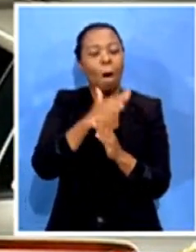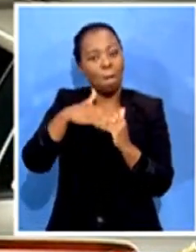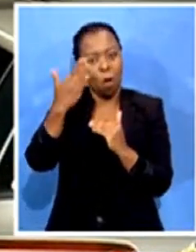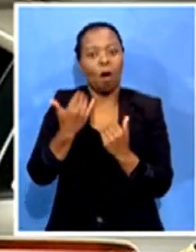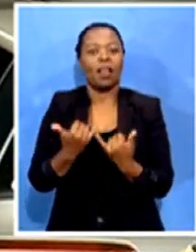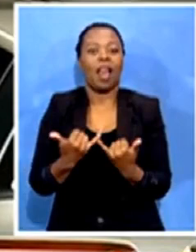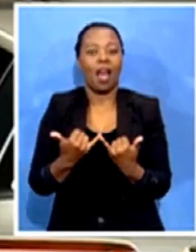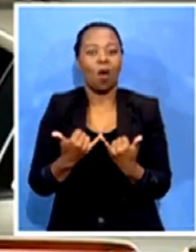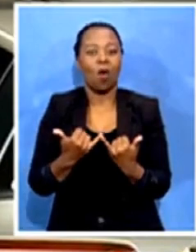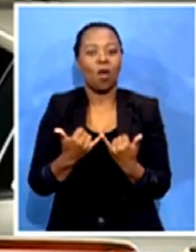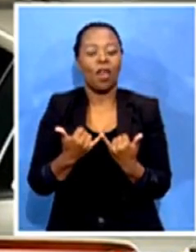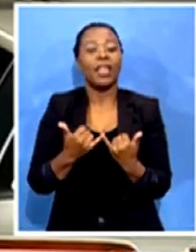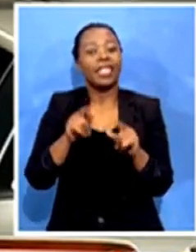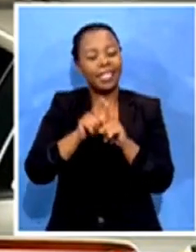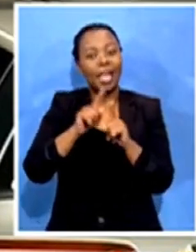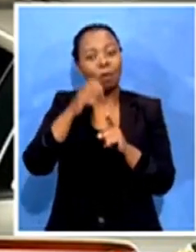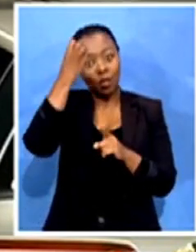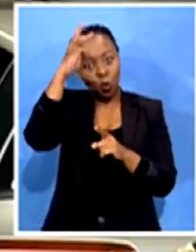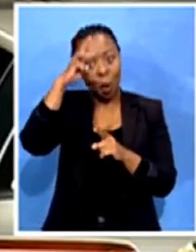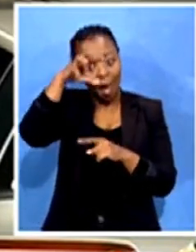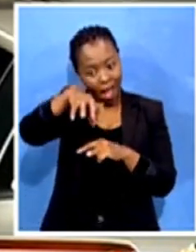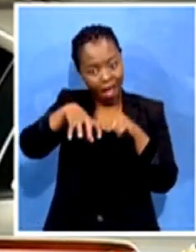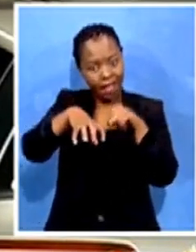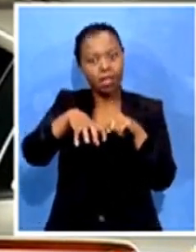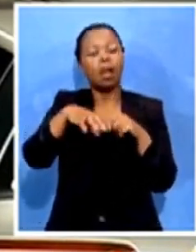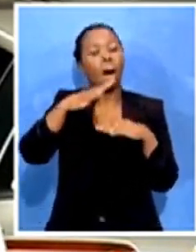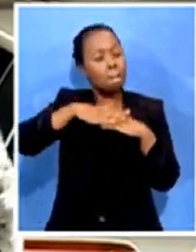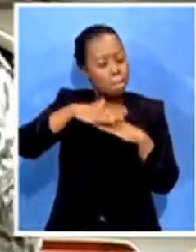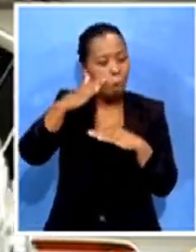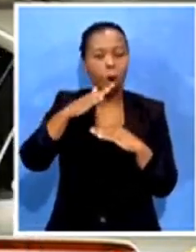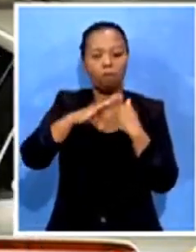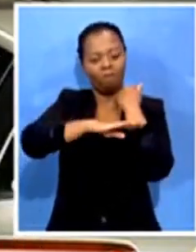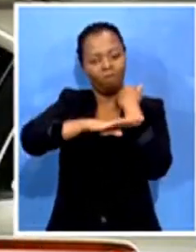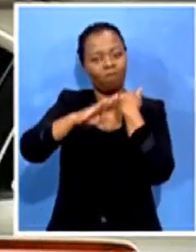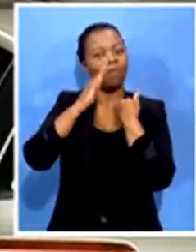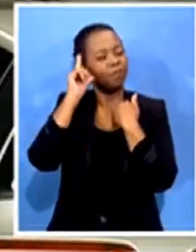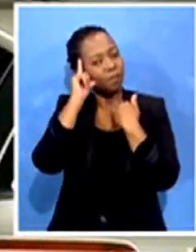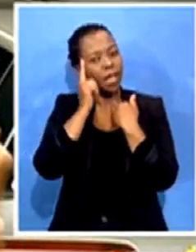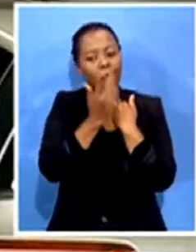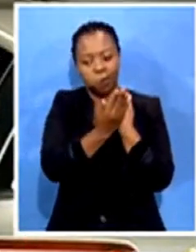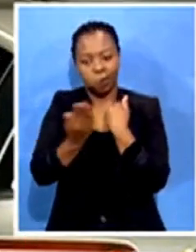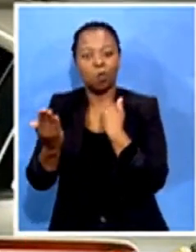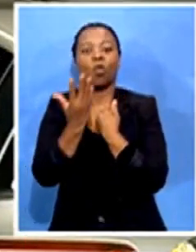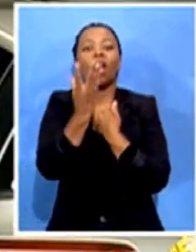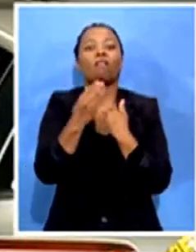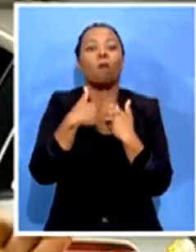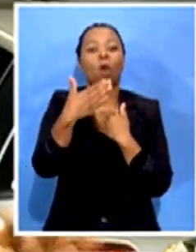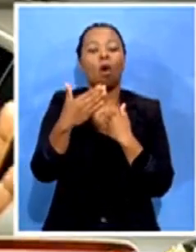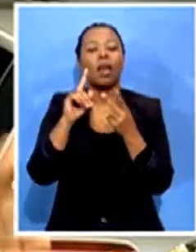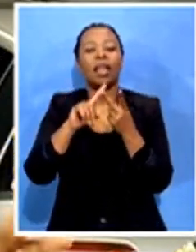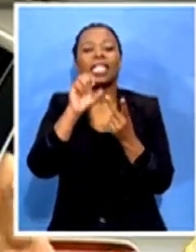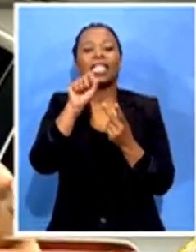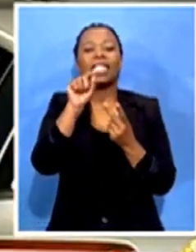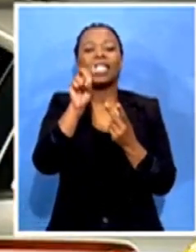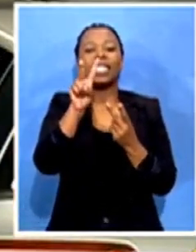more beds. We have here, Steve Biko is a complex. There is